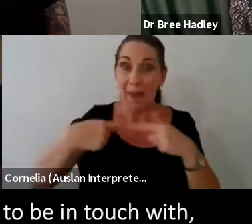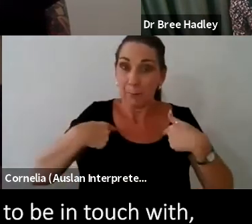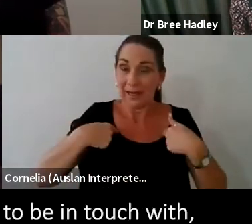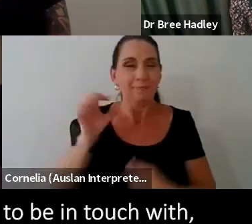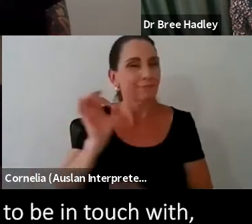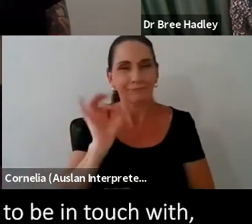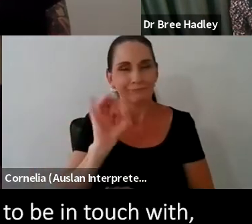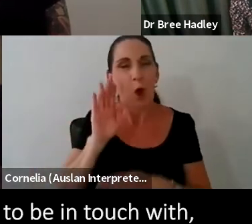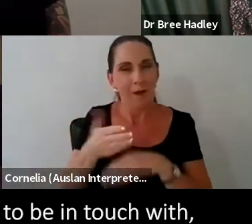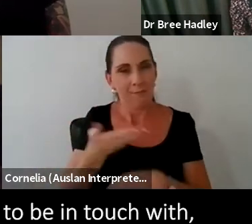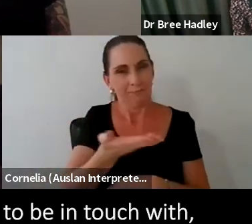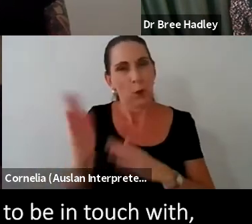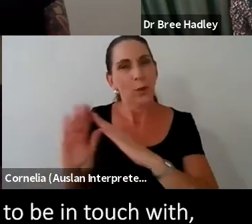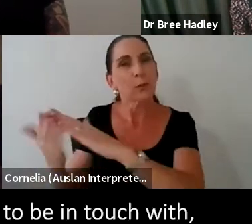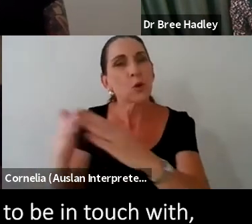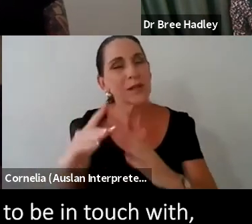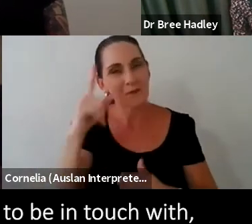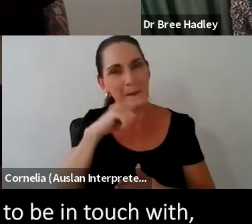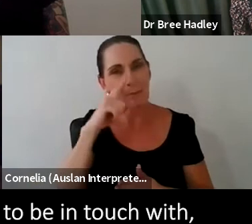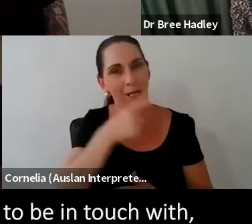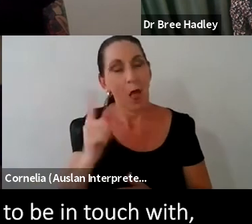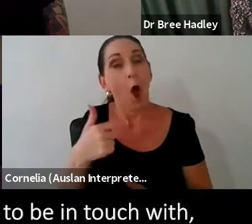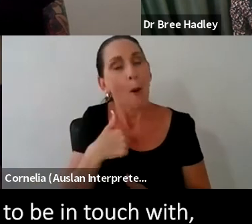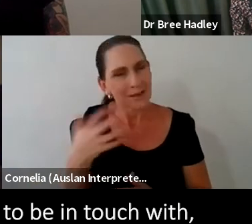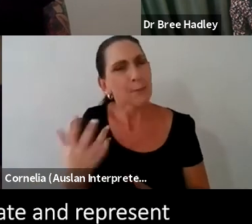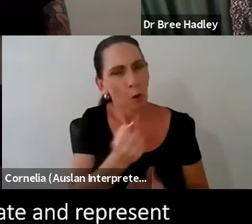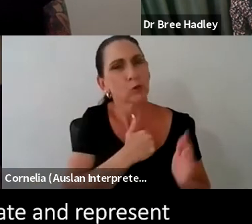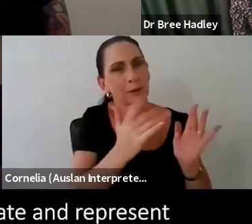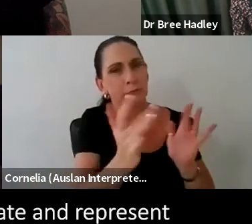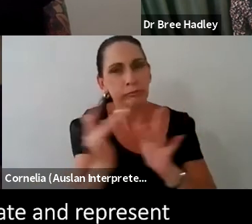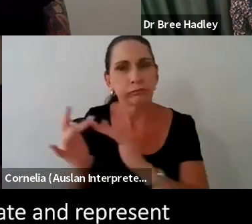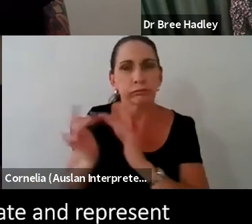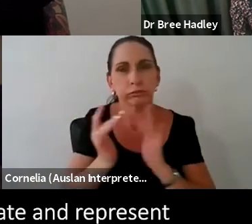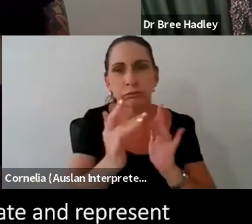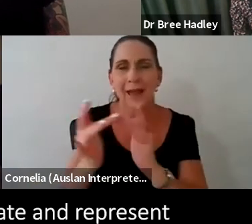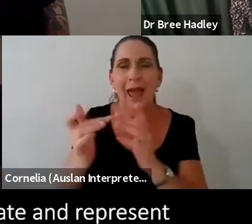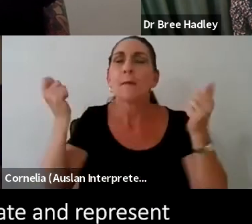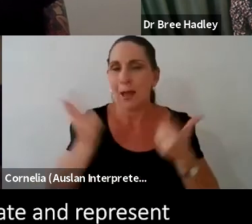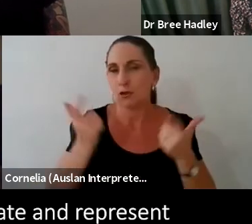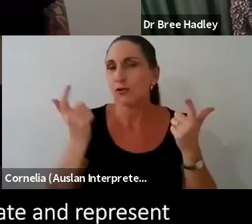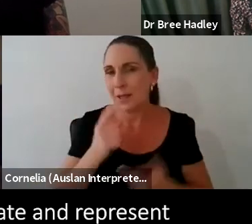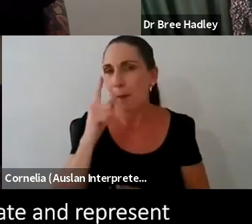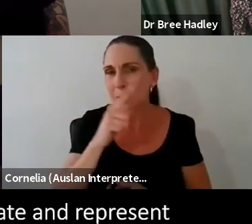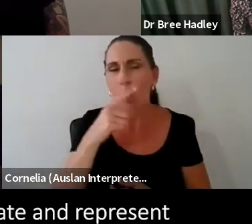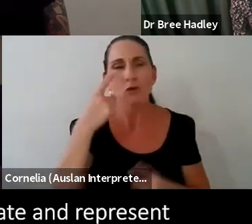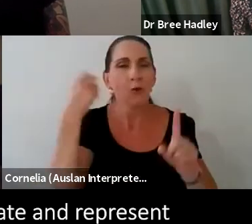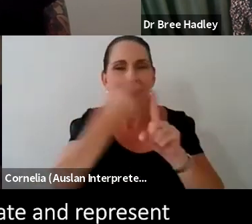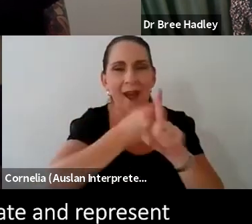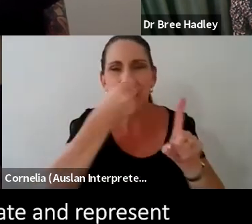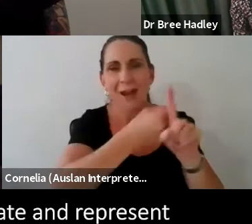that I'm supposed to be in touch with as much as possible and you know, advocate and represent